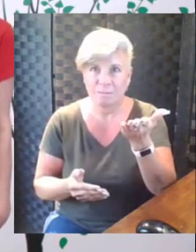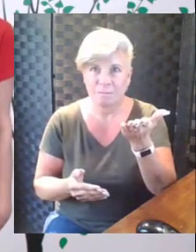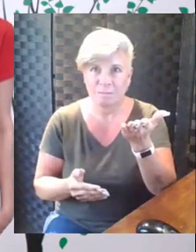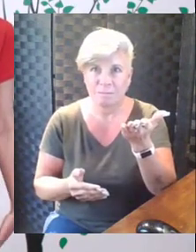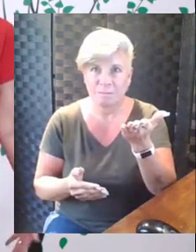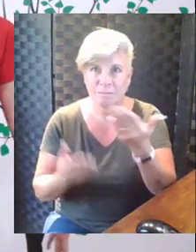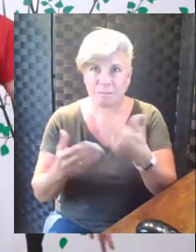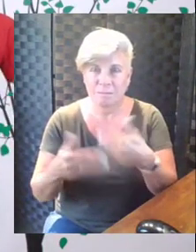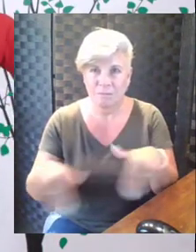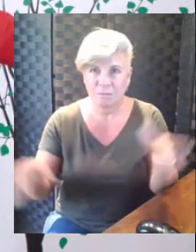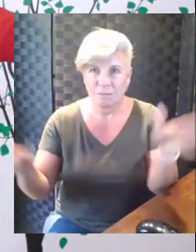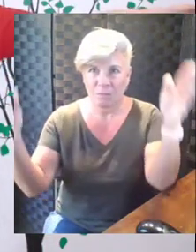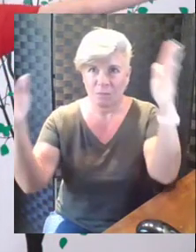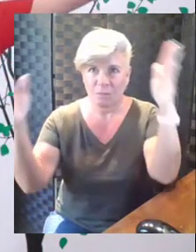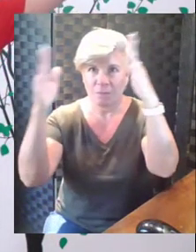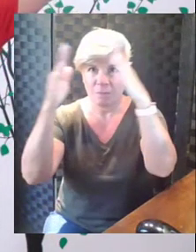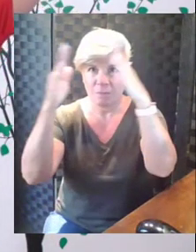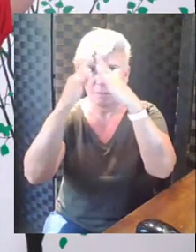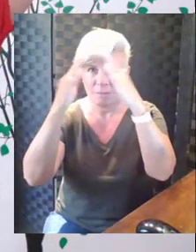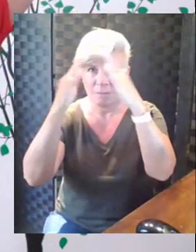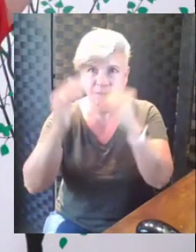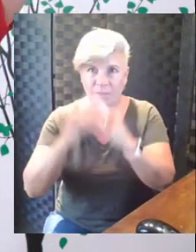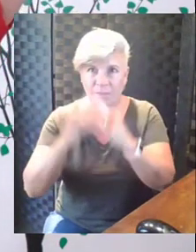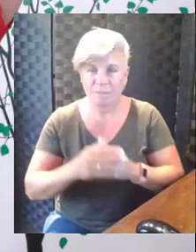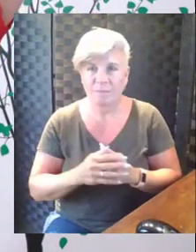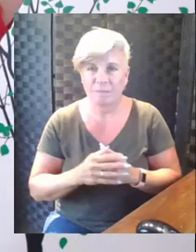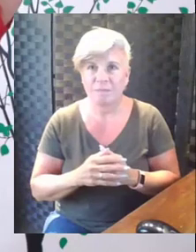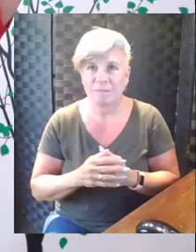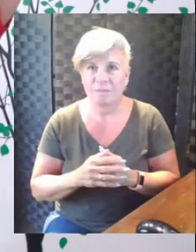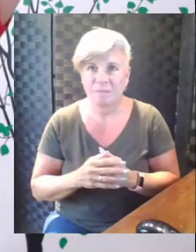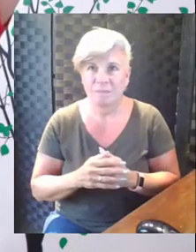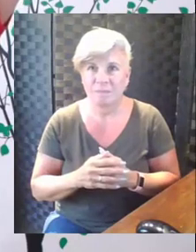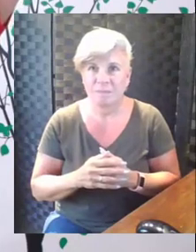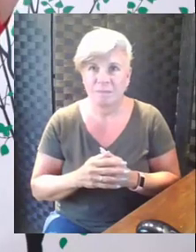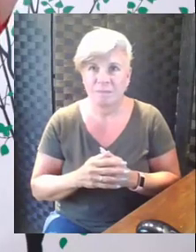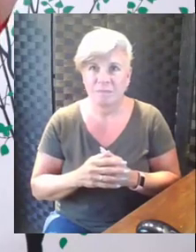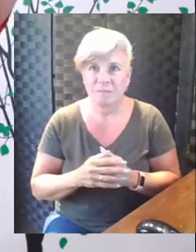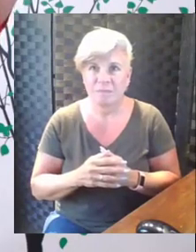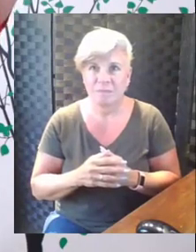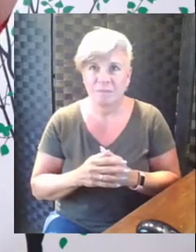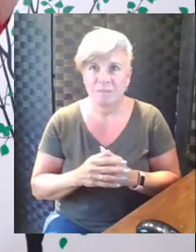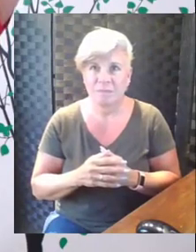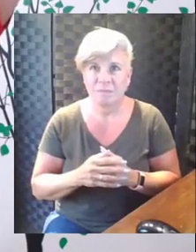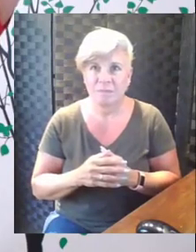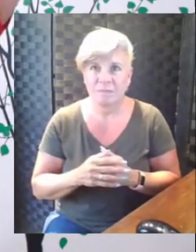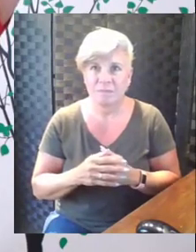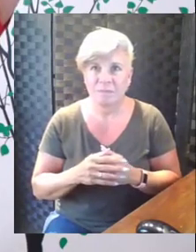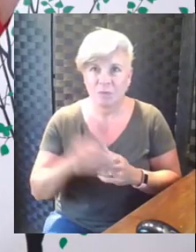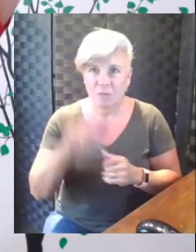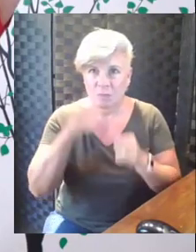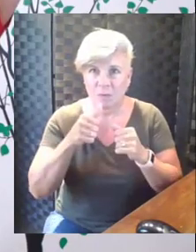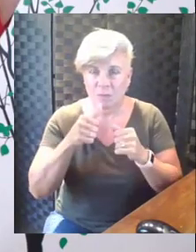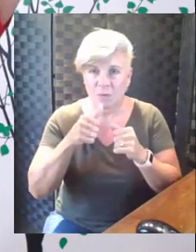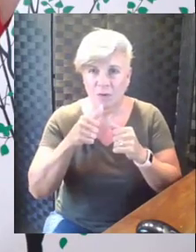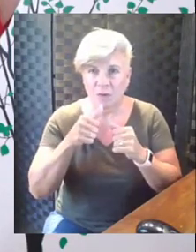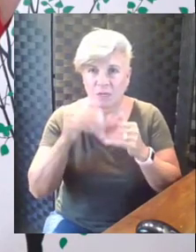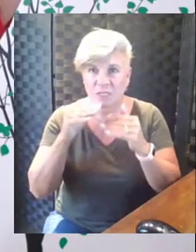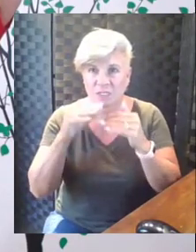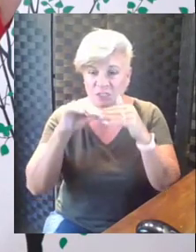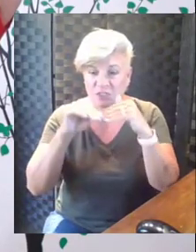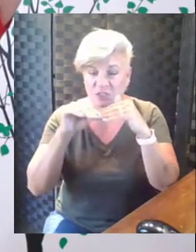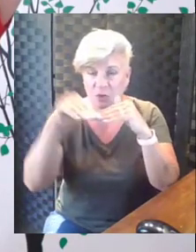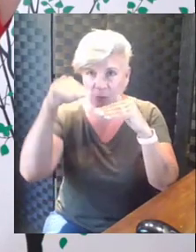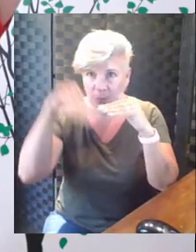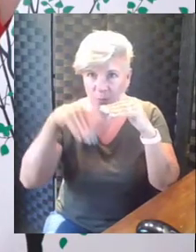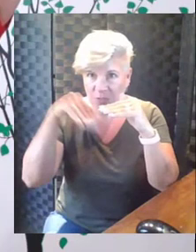up. When you have your balance, go ahead and move your hands up above your head. Leave them bent. Remember, you push your toes down to the